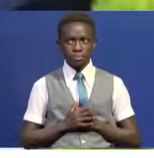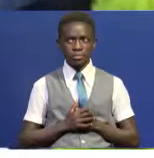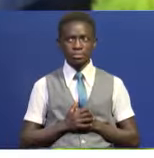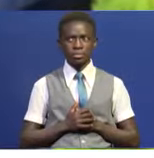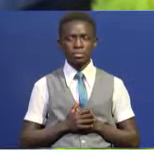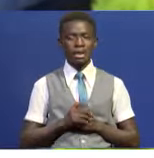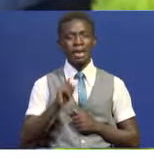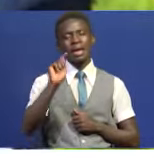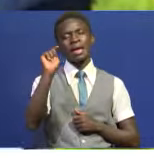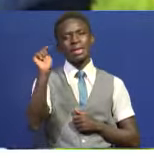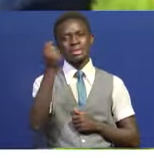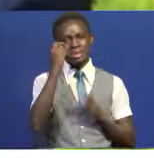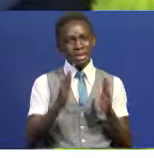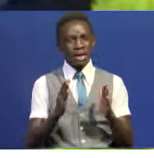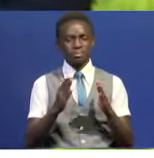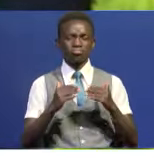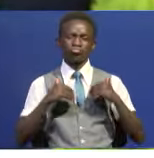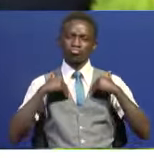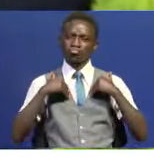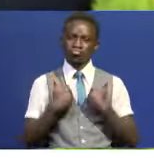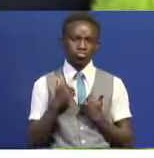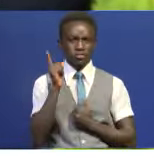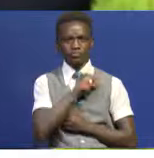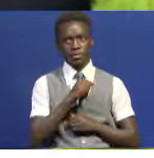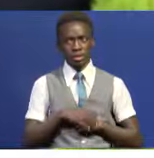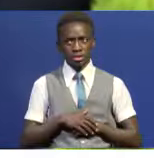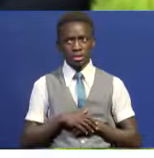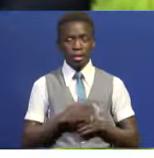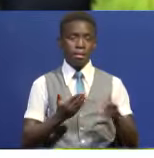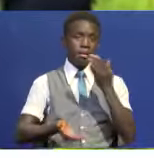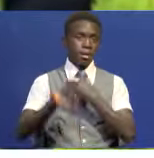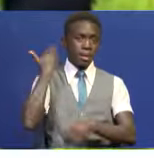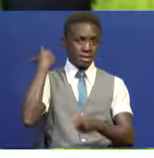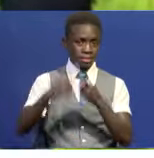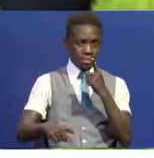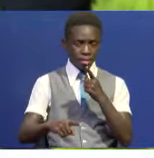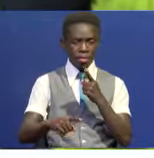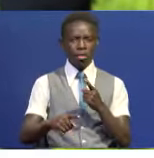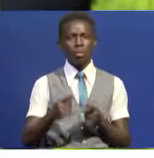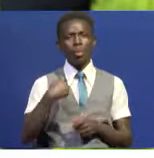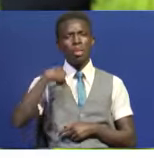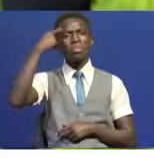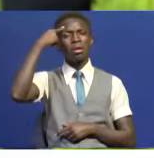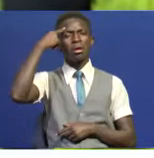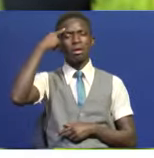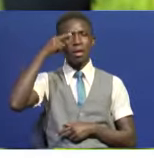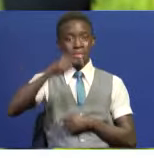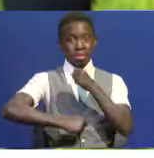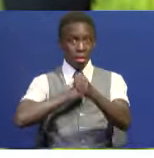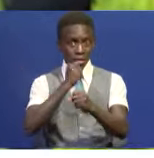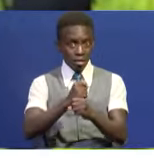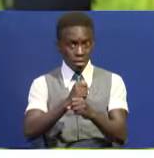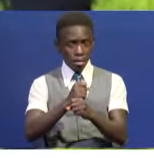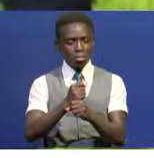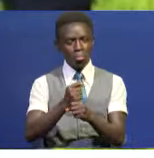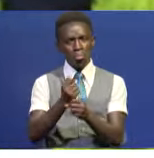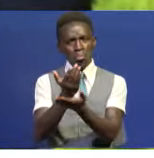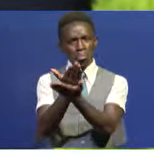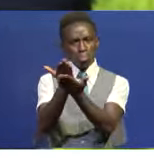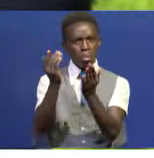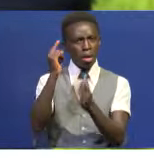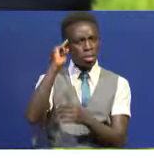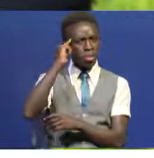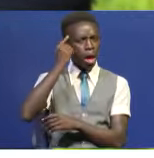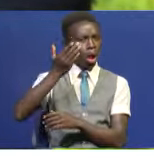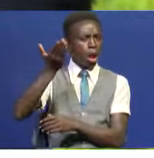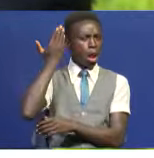wamechoka, na mwaka jana tulifikiri pengine mwaka huu wanaweza wakafikiria yale waliofanya